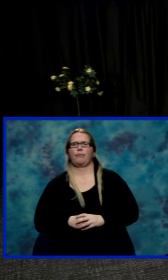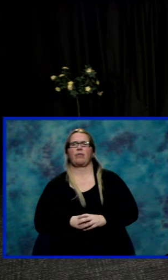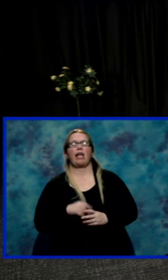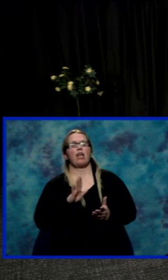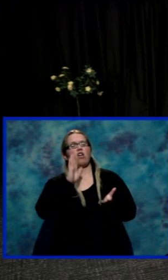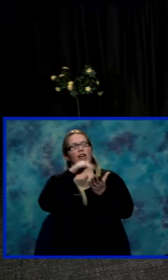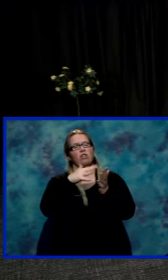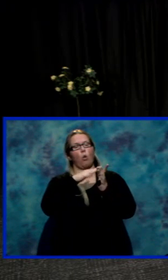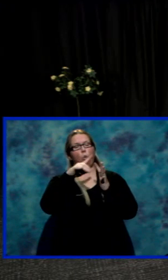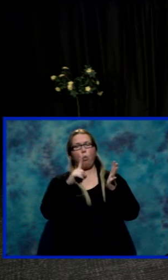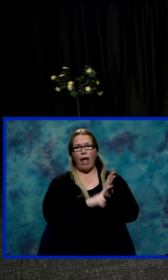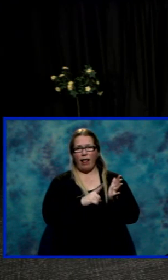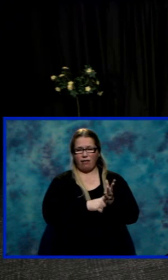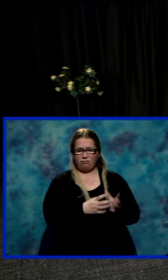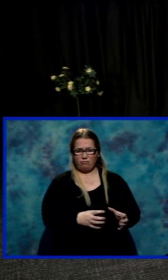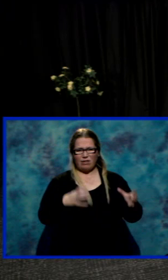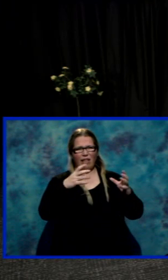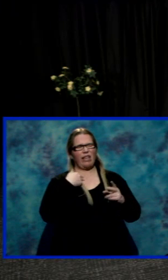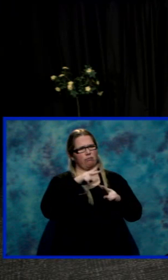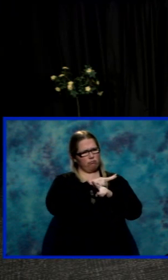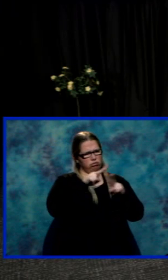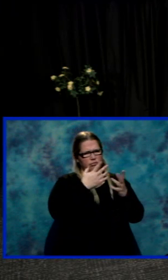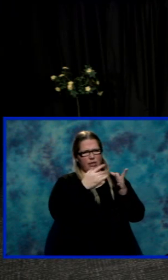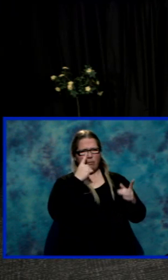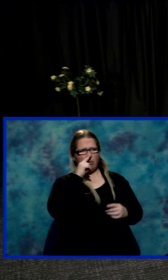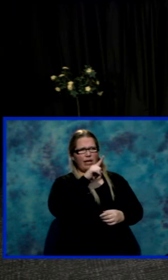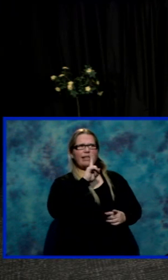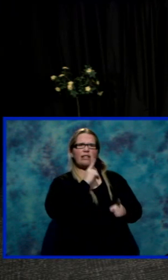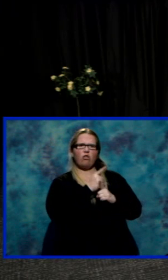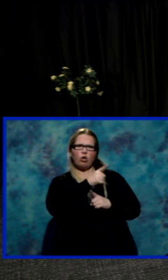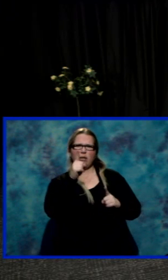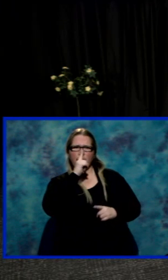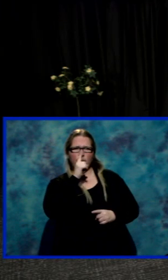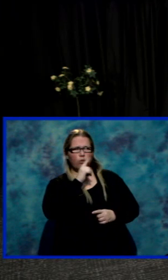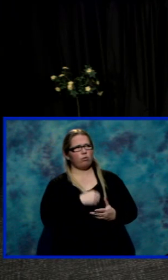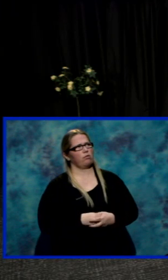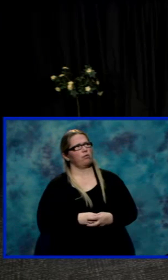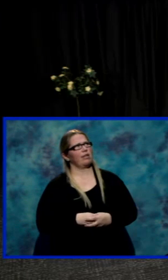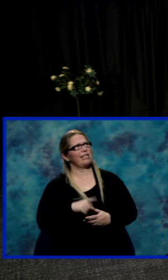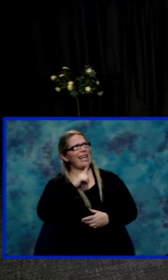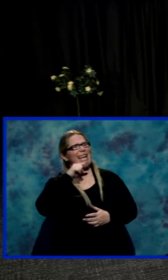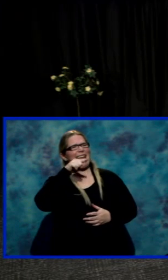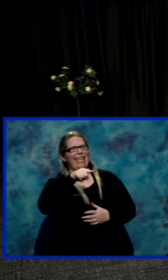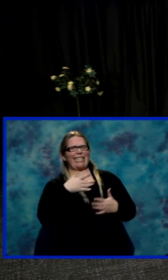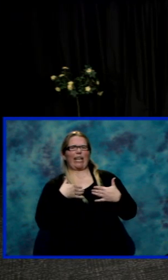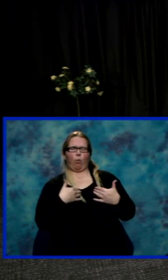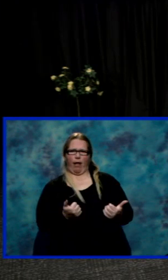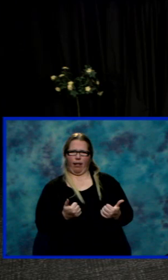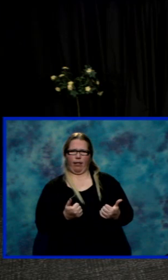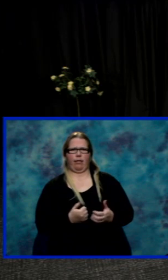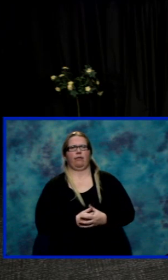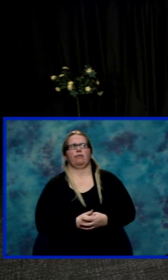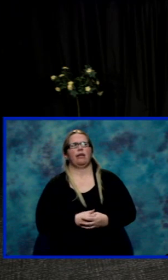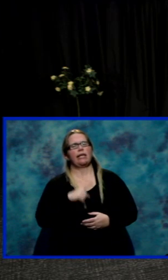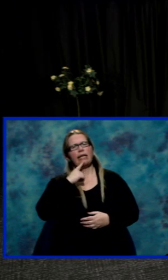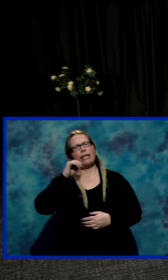well. And when he gets to the well, he sees a lot of people there, and he says to them, ask them, is he well? Laban, he's talking about his uncle. Yes, he